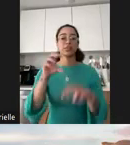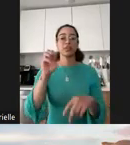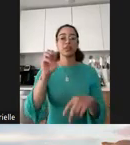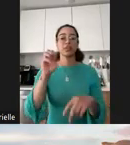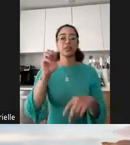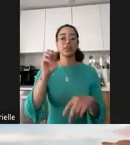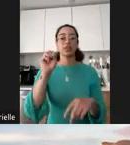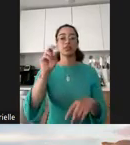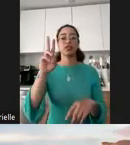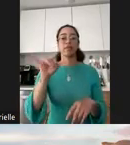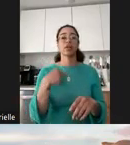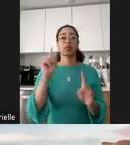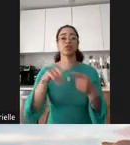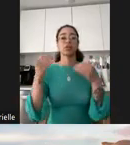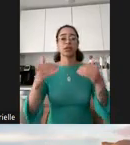and get started.